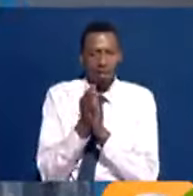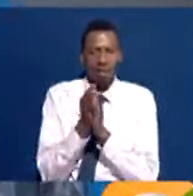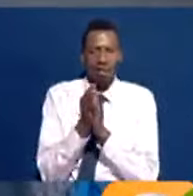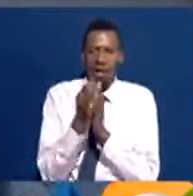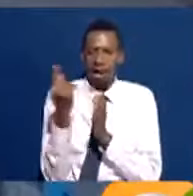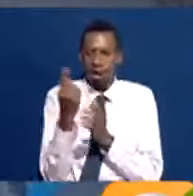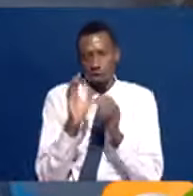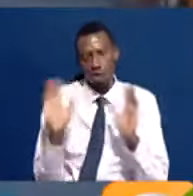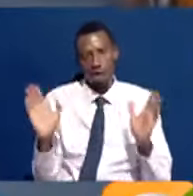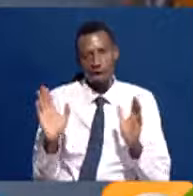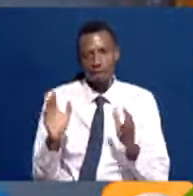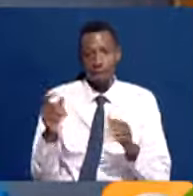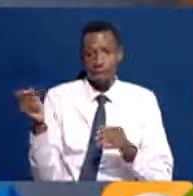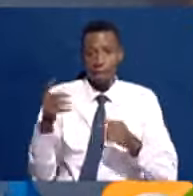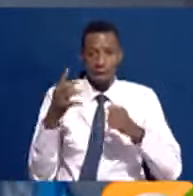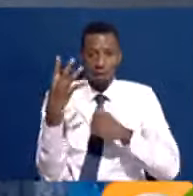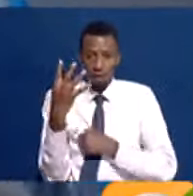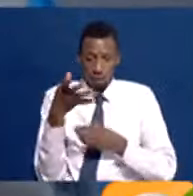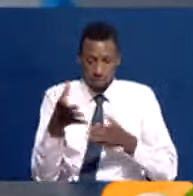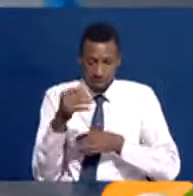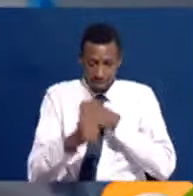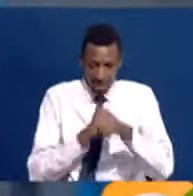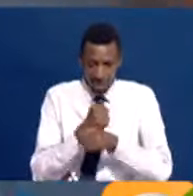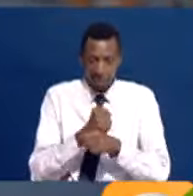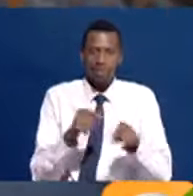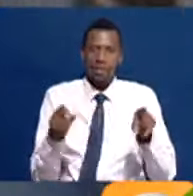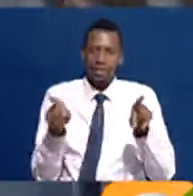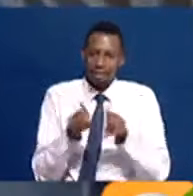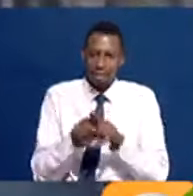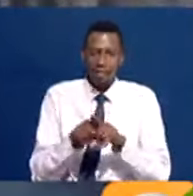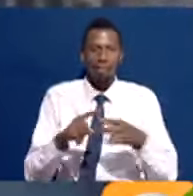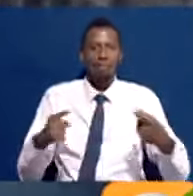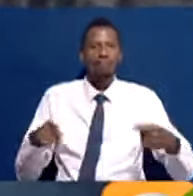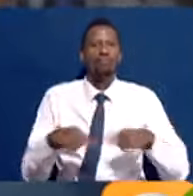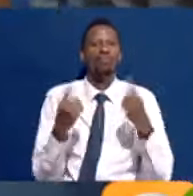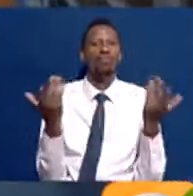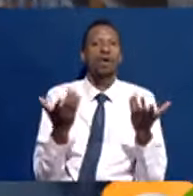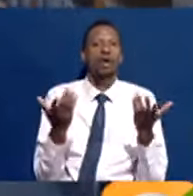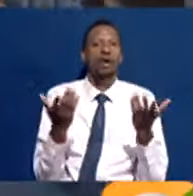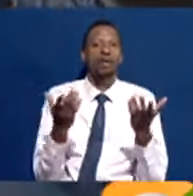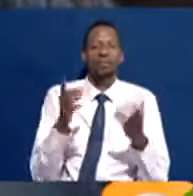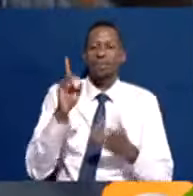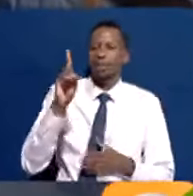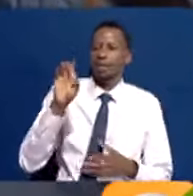this year, a similar incident happened at Delta Petrol Station in Guluni,